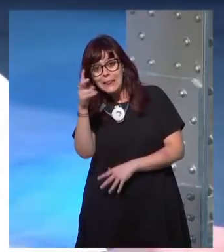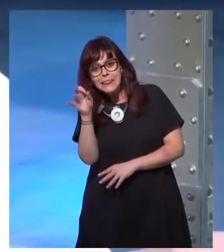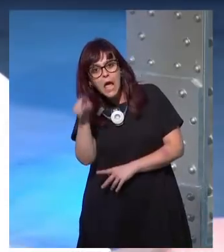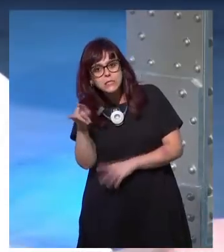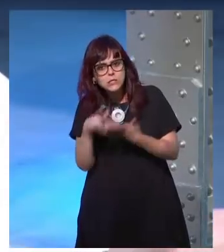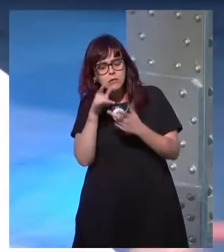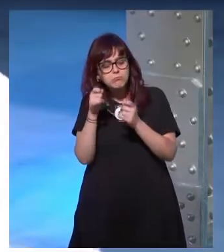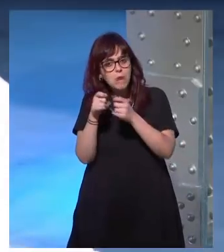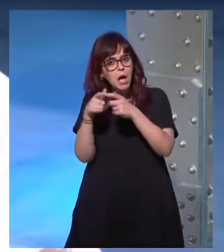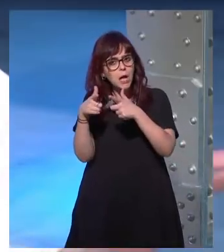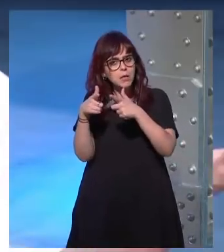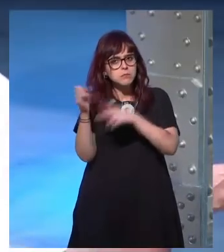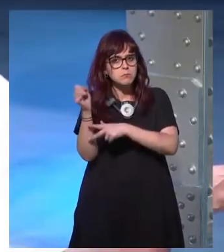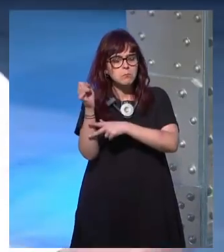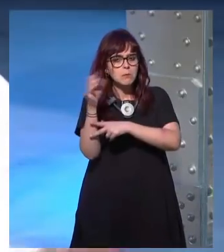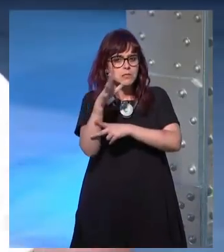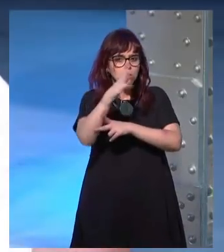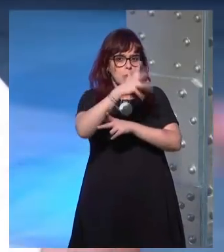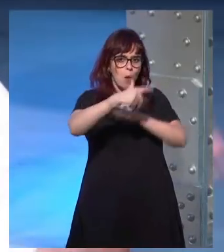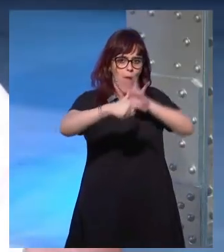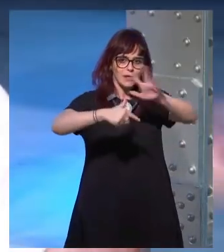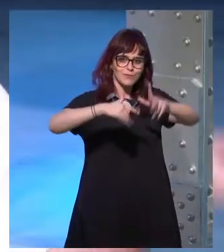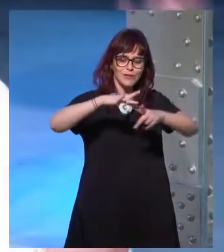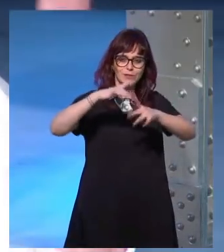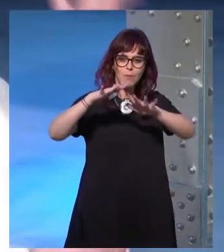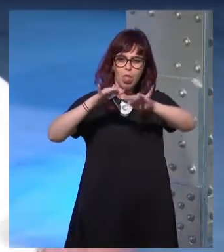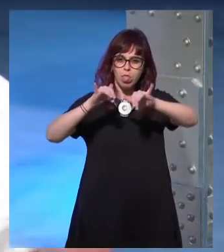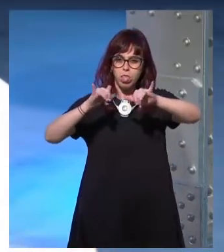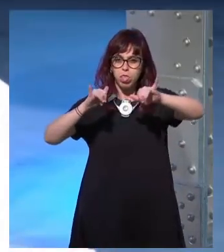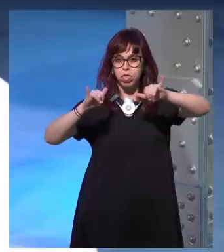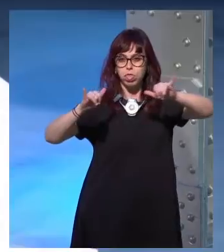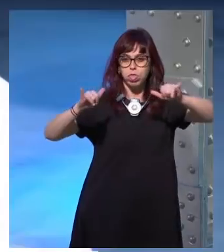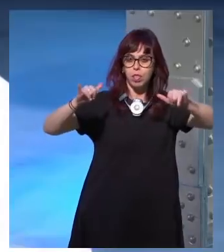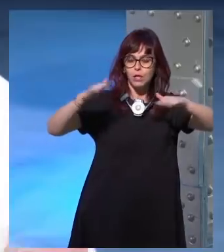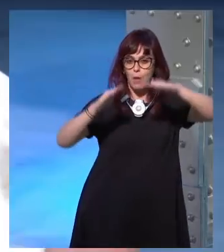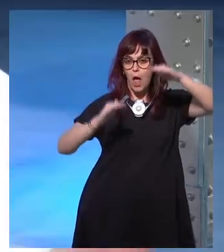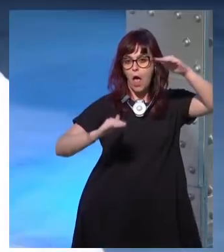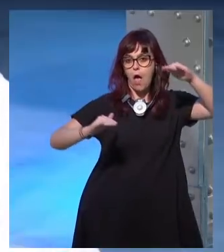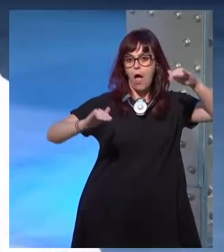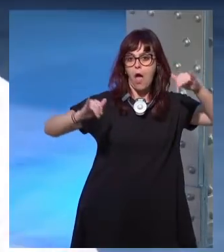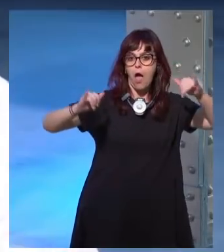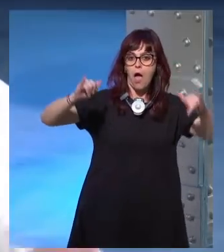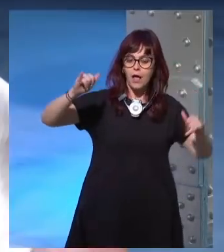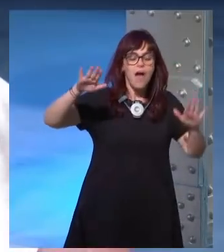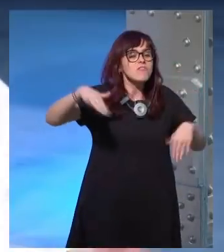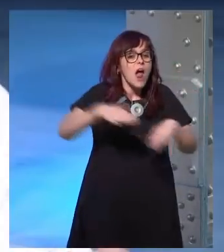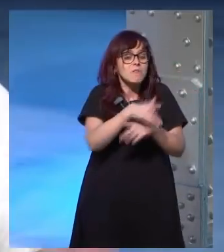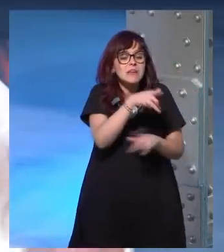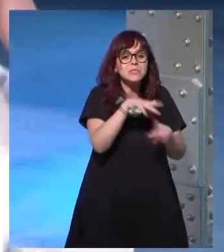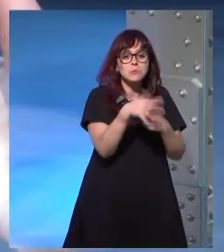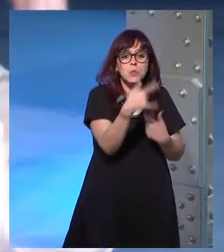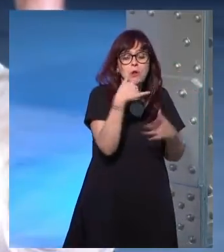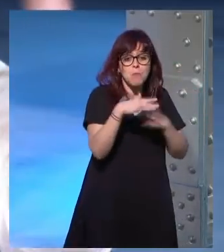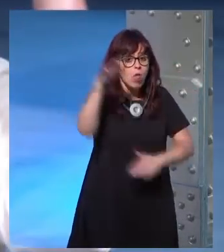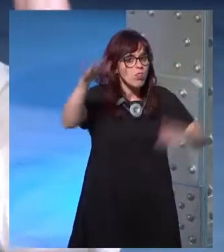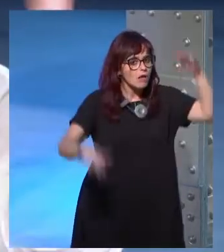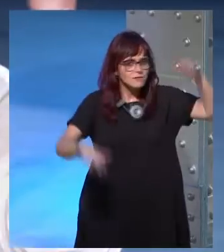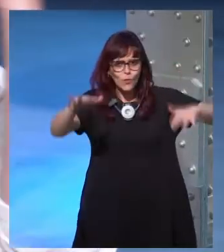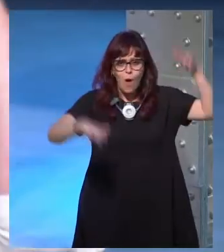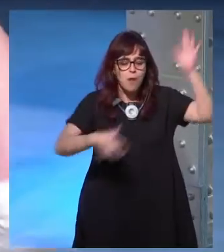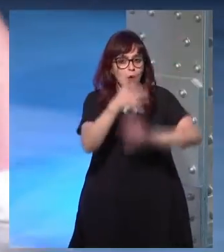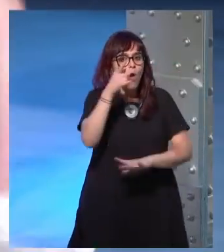what equality looks like. It just so happens we have a lot of effing good female writers right now. Alyssa Wong's amazing, Cassandra Khaw, I could